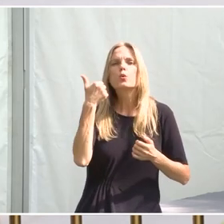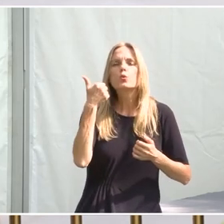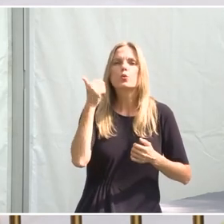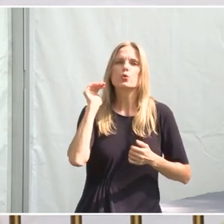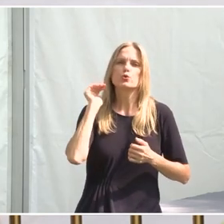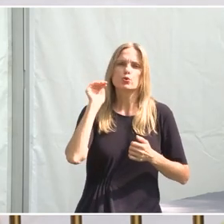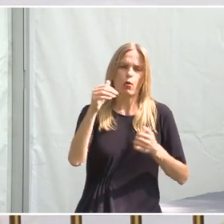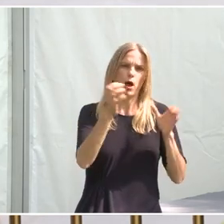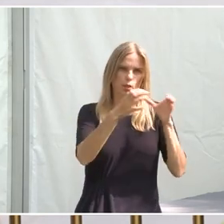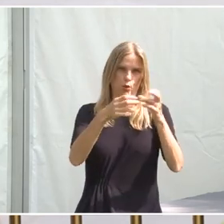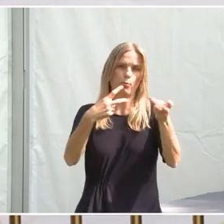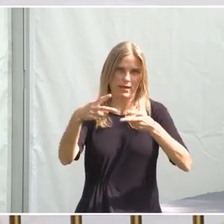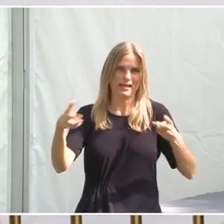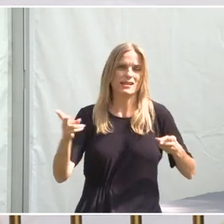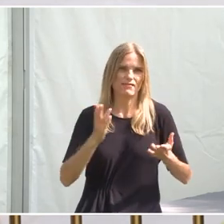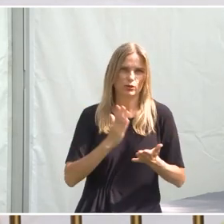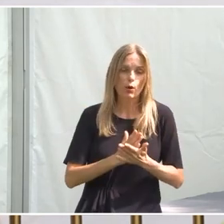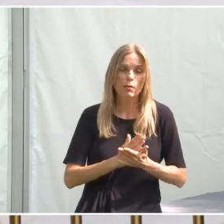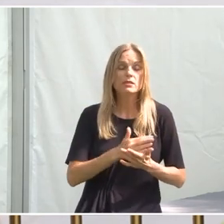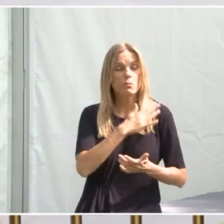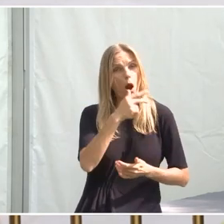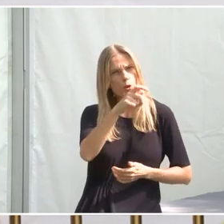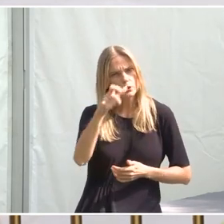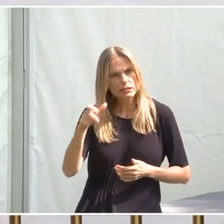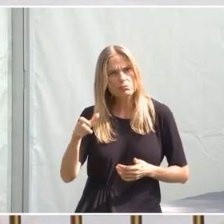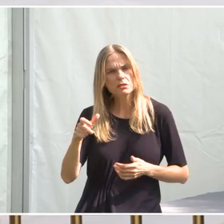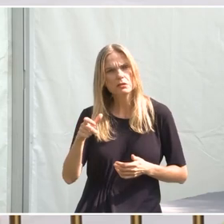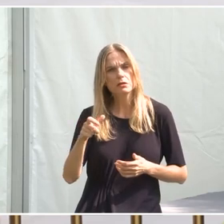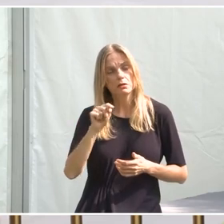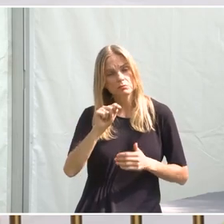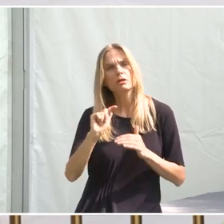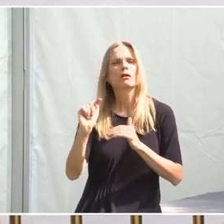of groups. And there's a lot of people who really gain a lot of